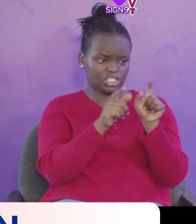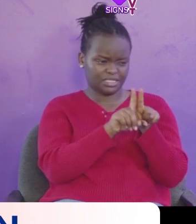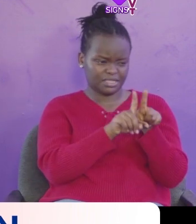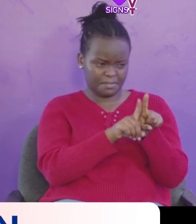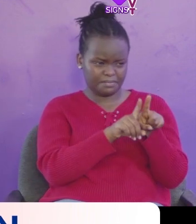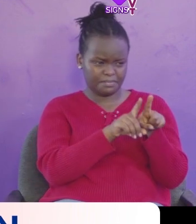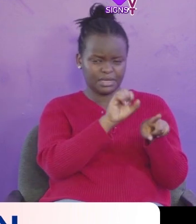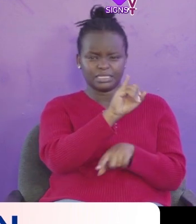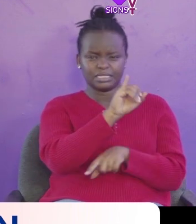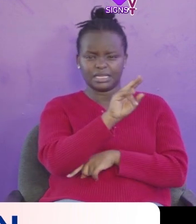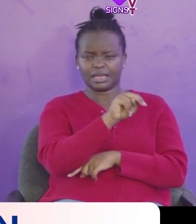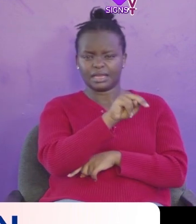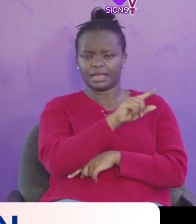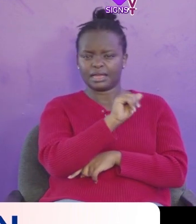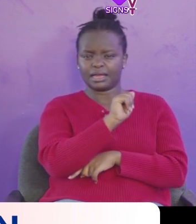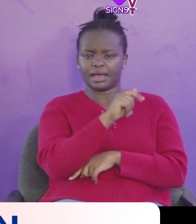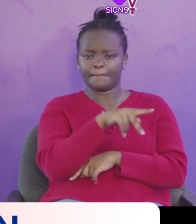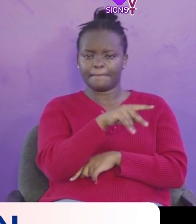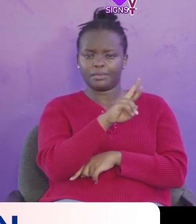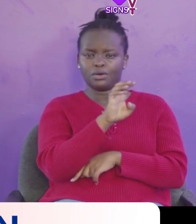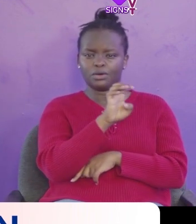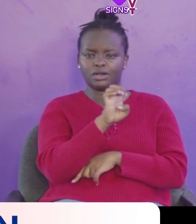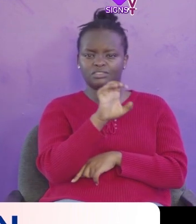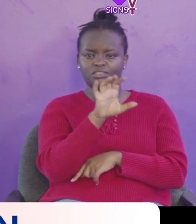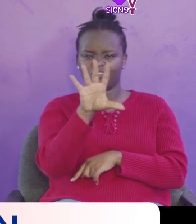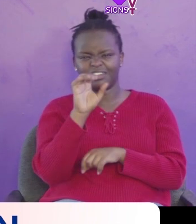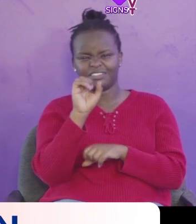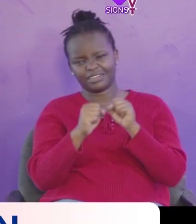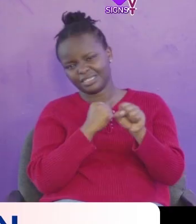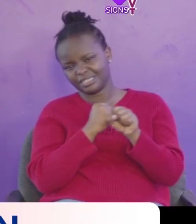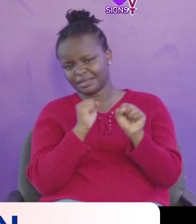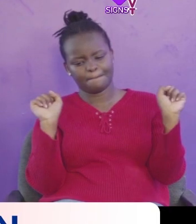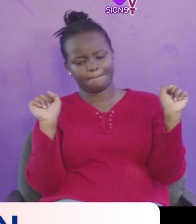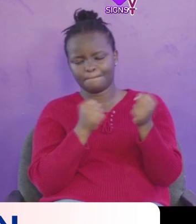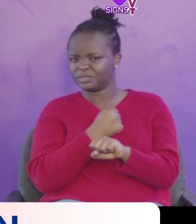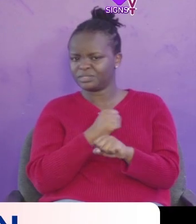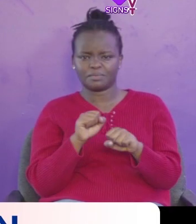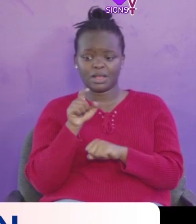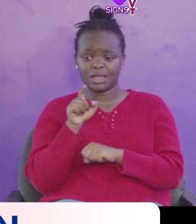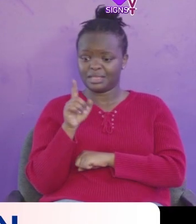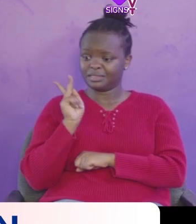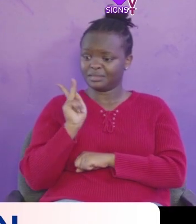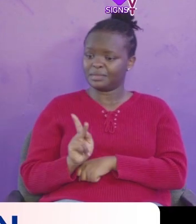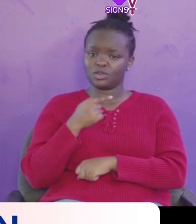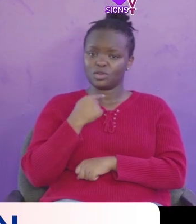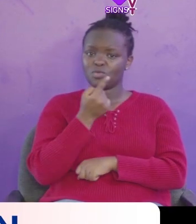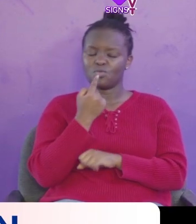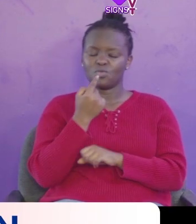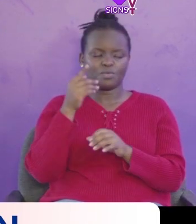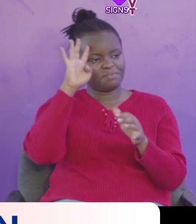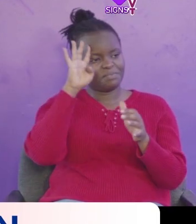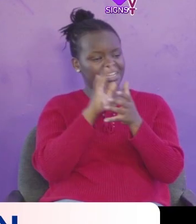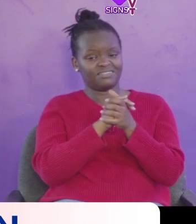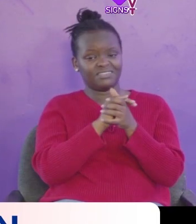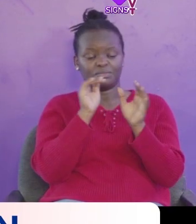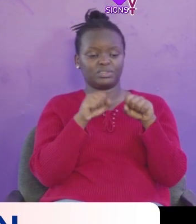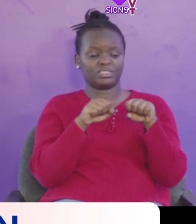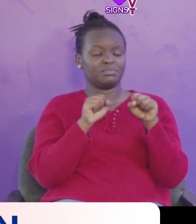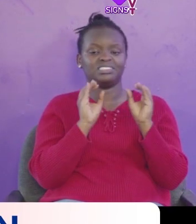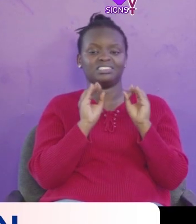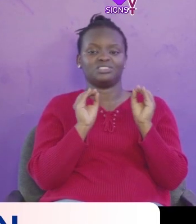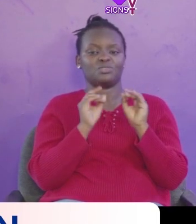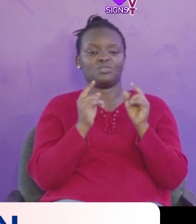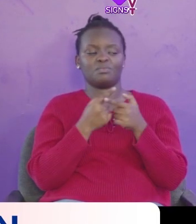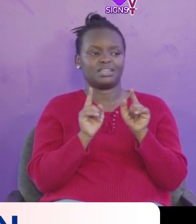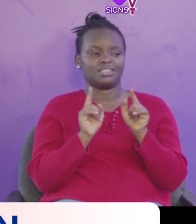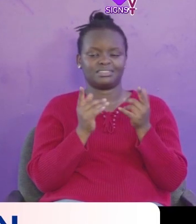5 years. It is very much impossible. I am this person that does not believe in impossibilities, but it's very much